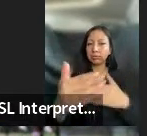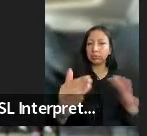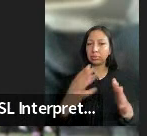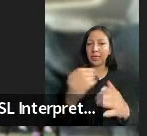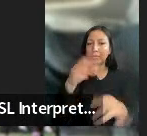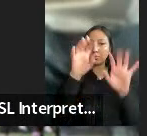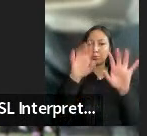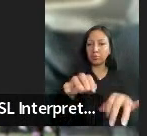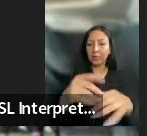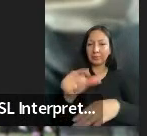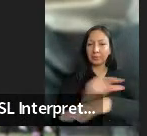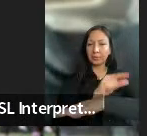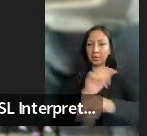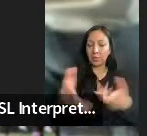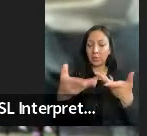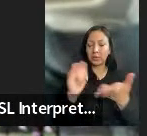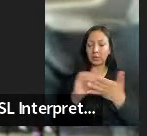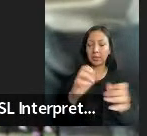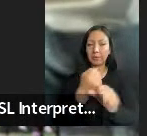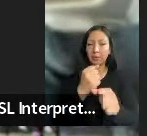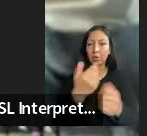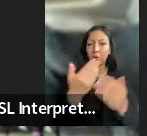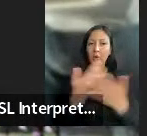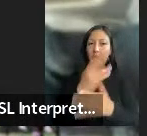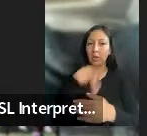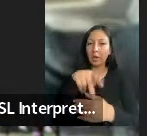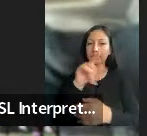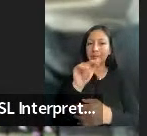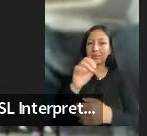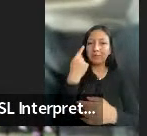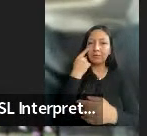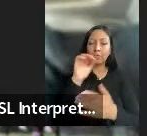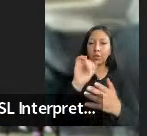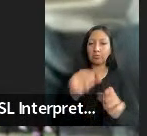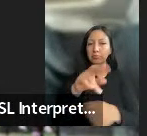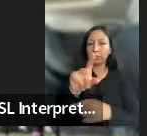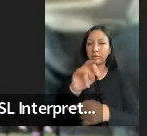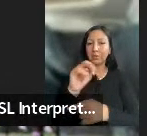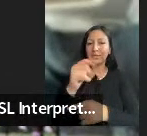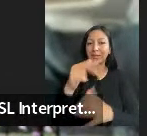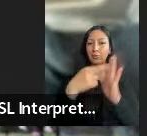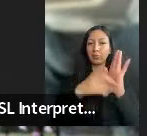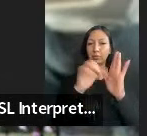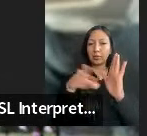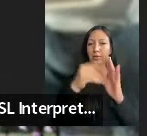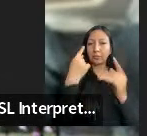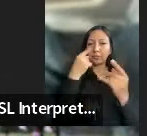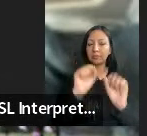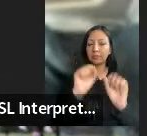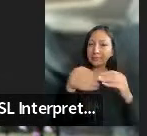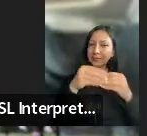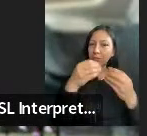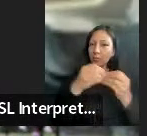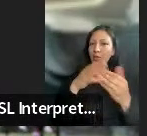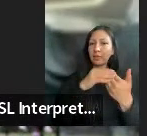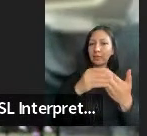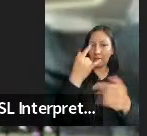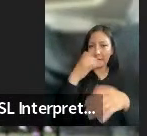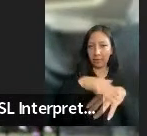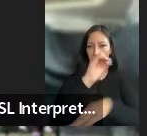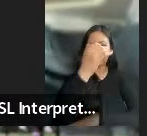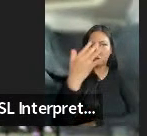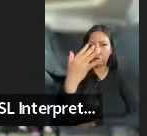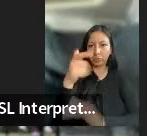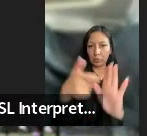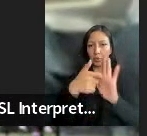Our proposal is to update our zoning rules when it comes to the requirements to plant street trees, to add flexibility to those street tree requirements,